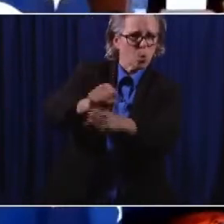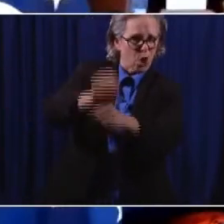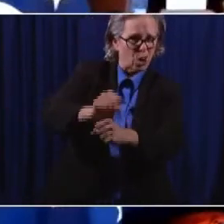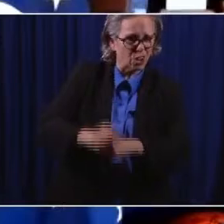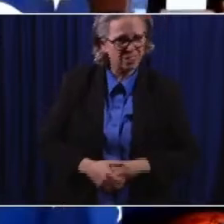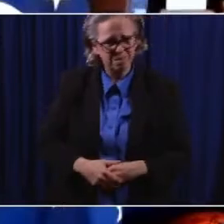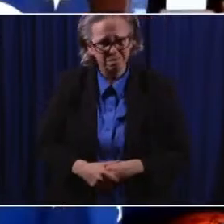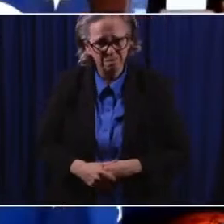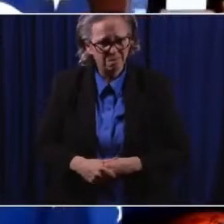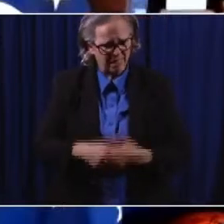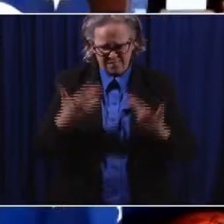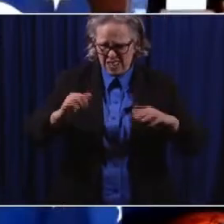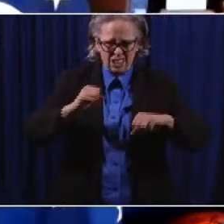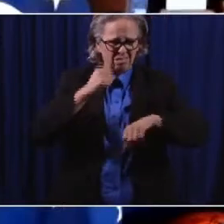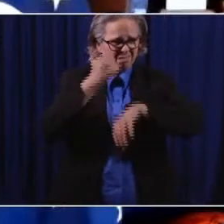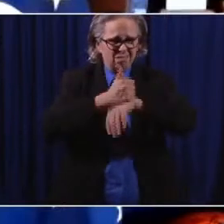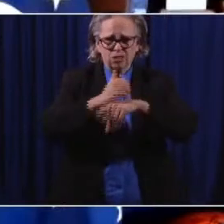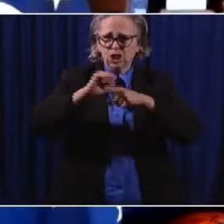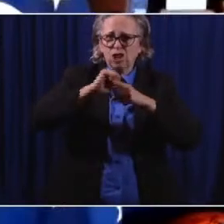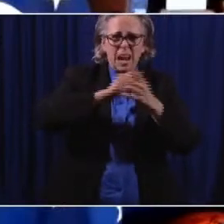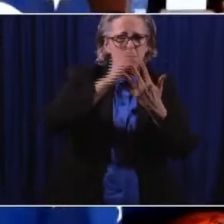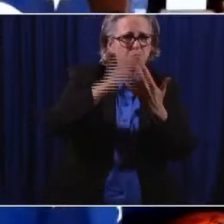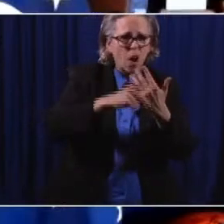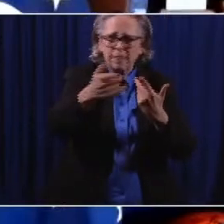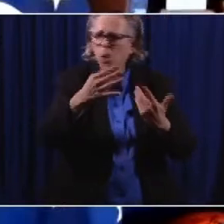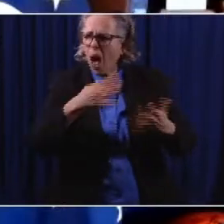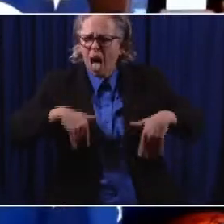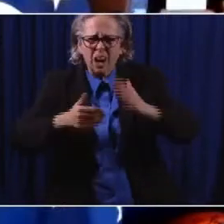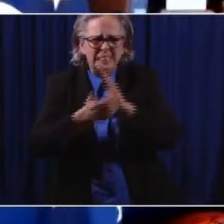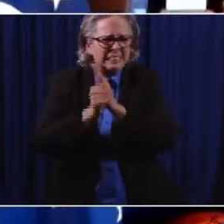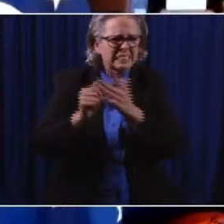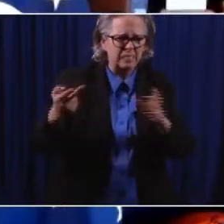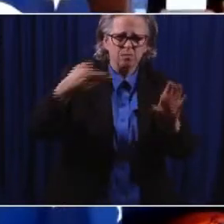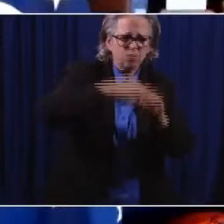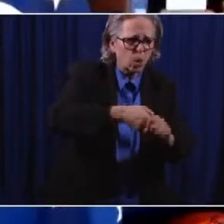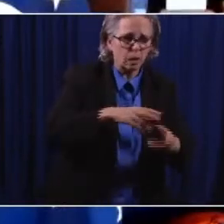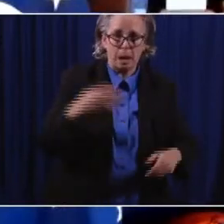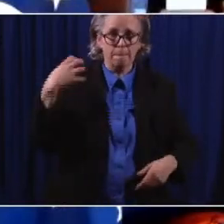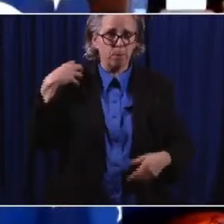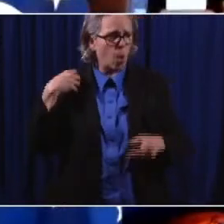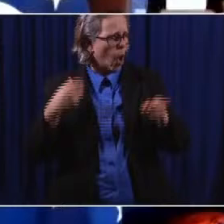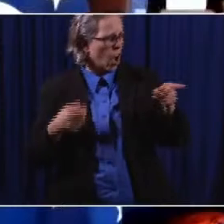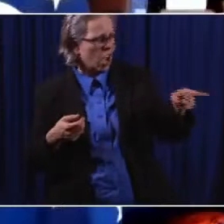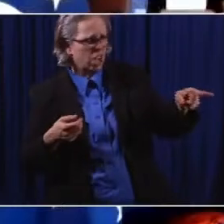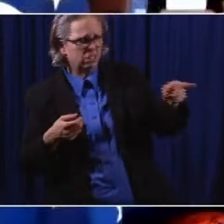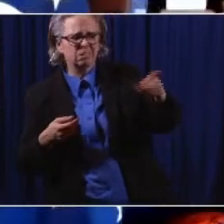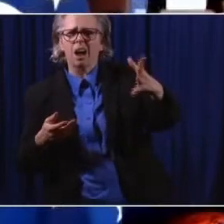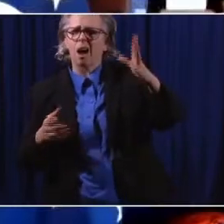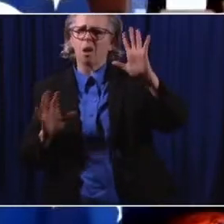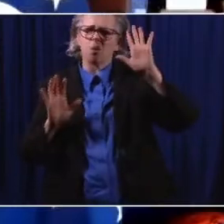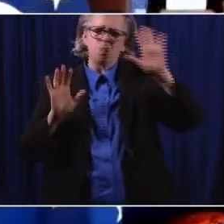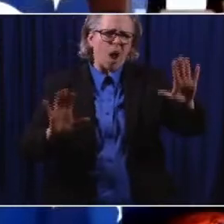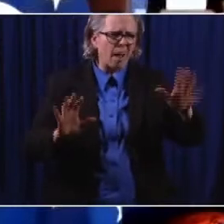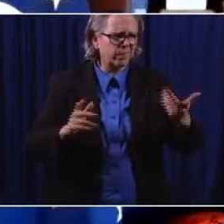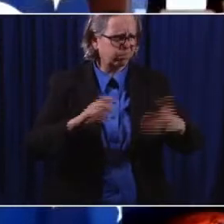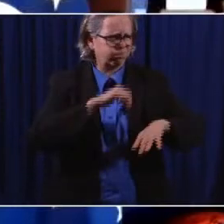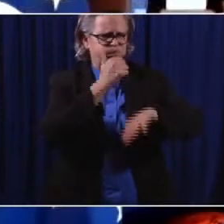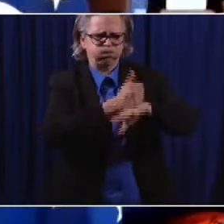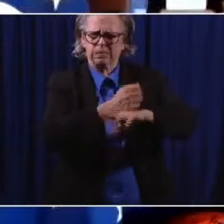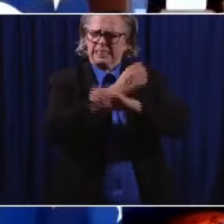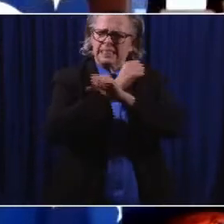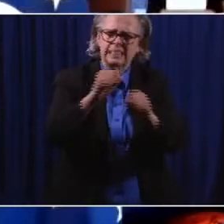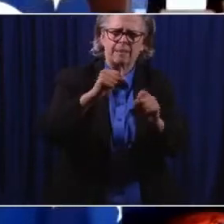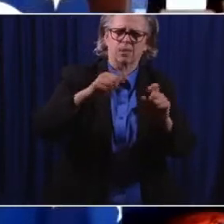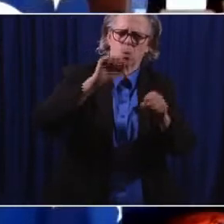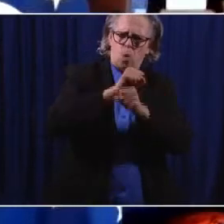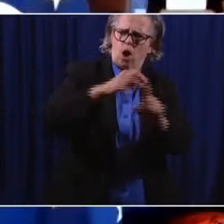programs available also on that site. And the employers of our state have done a great job at creating safe environments for employees to